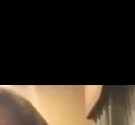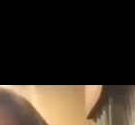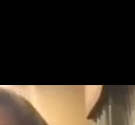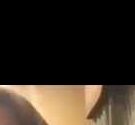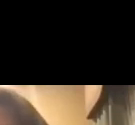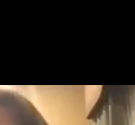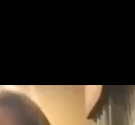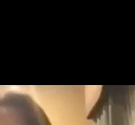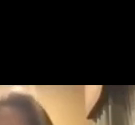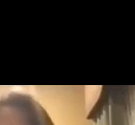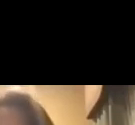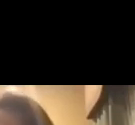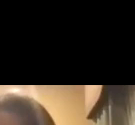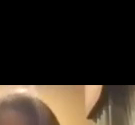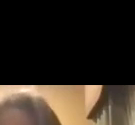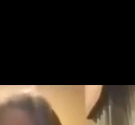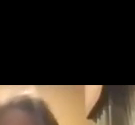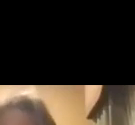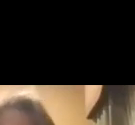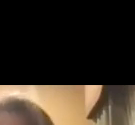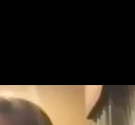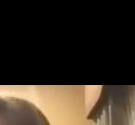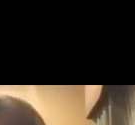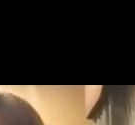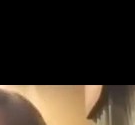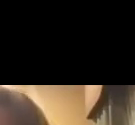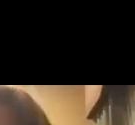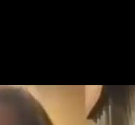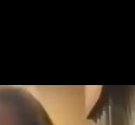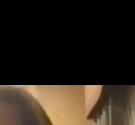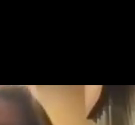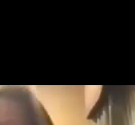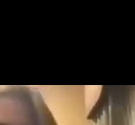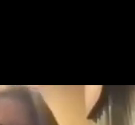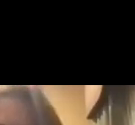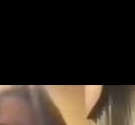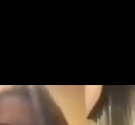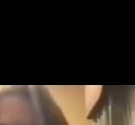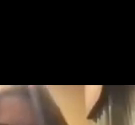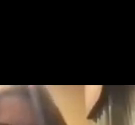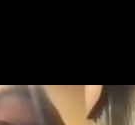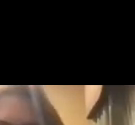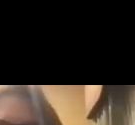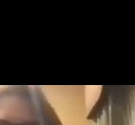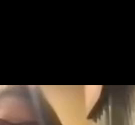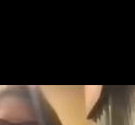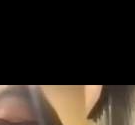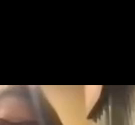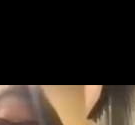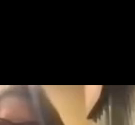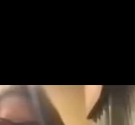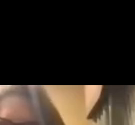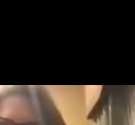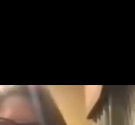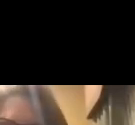amazing. And then take responsibility, take the drama out, and figure out, all right, what do I need to do? I